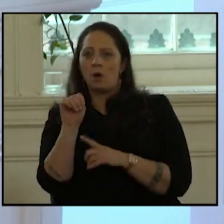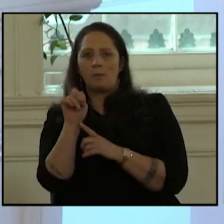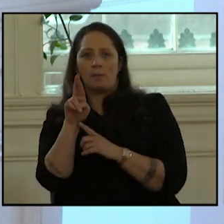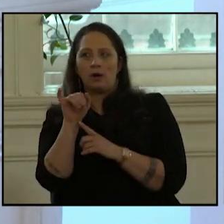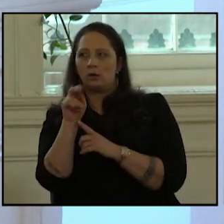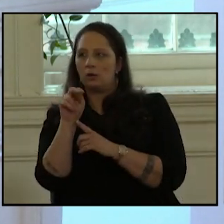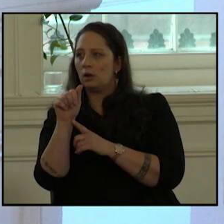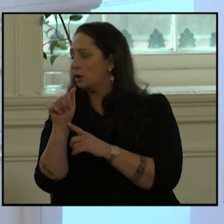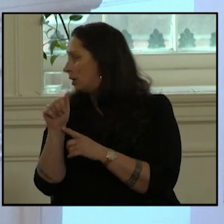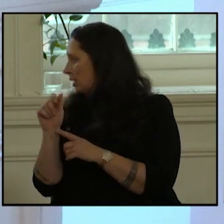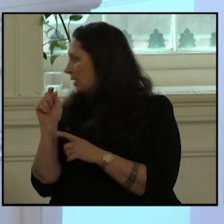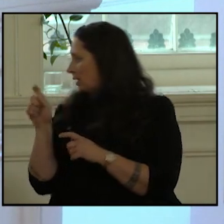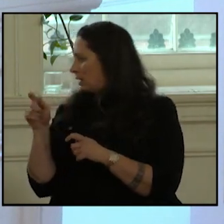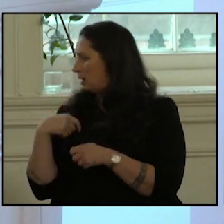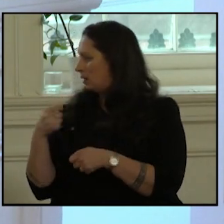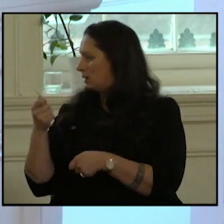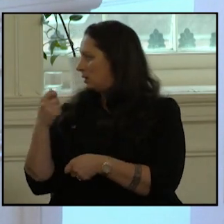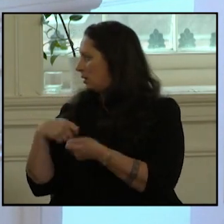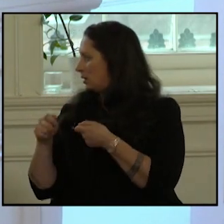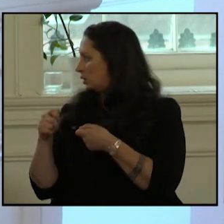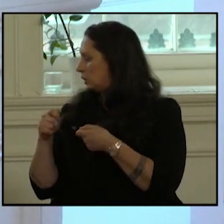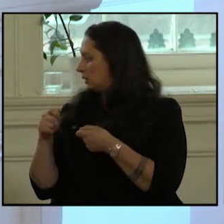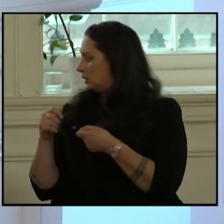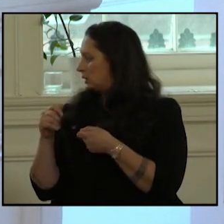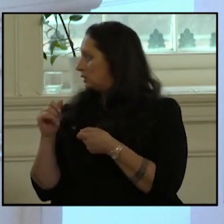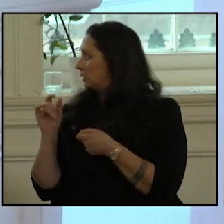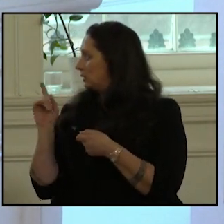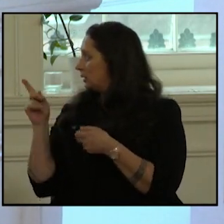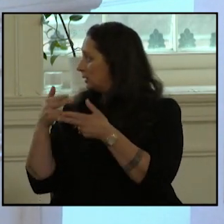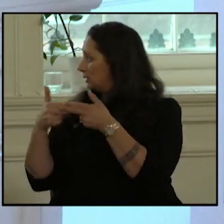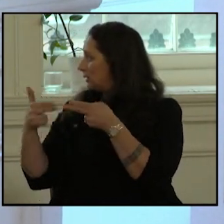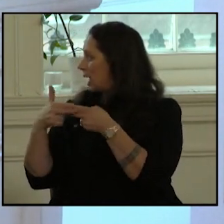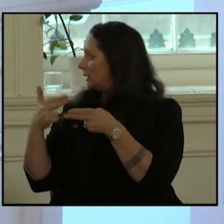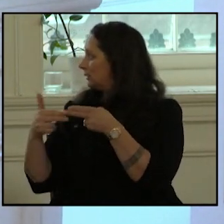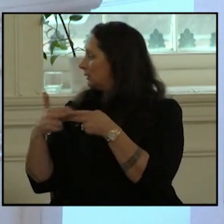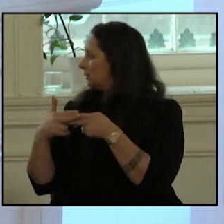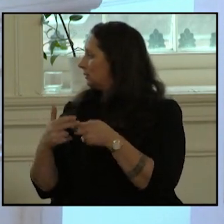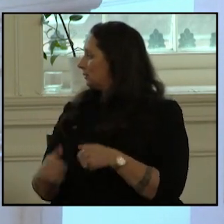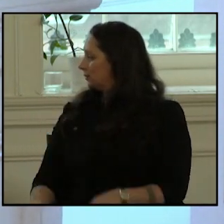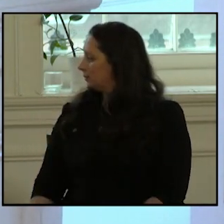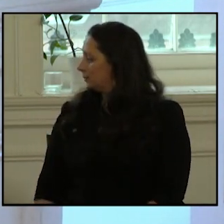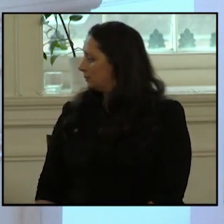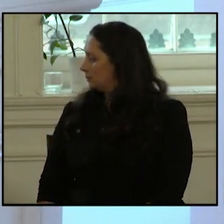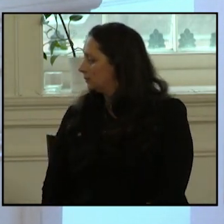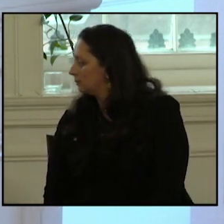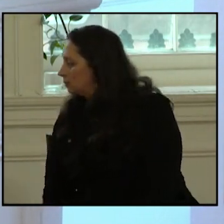the slides, or can you do it, or I do it?